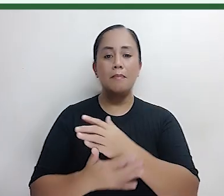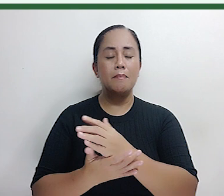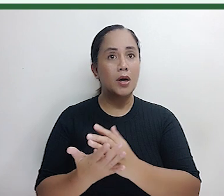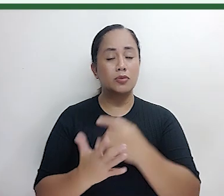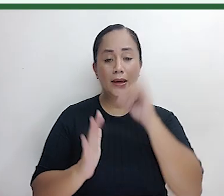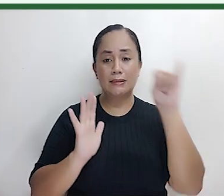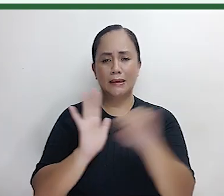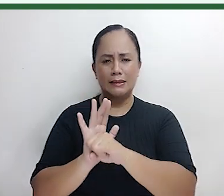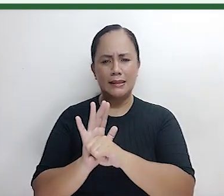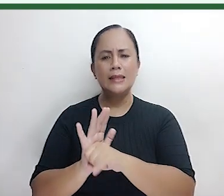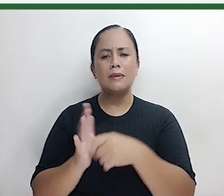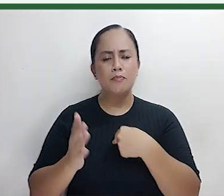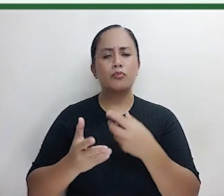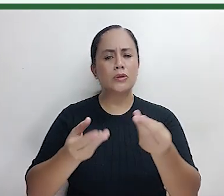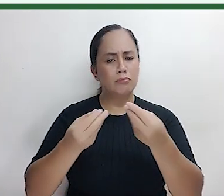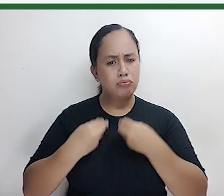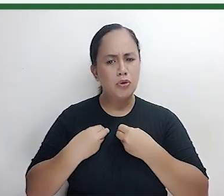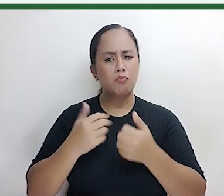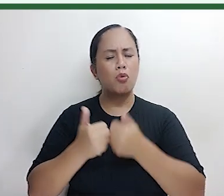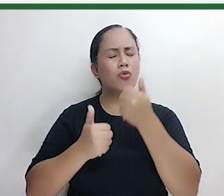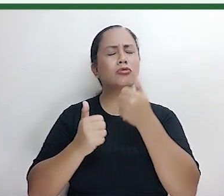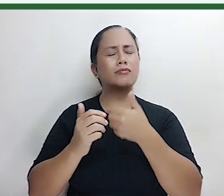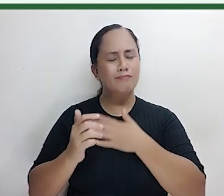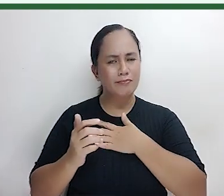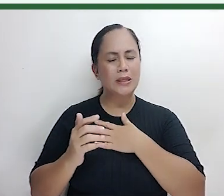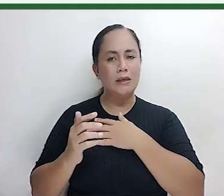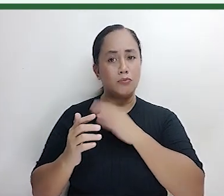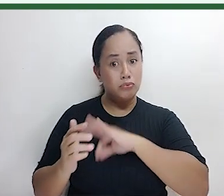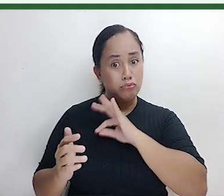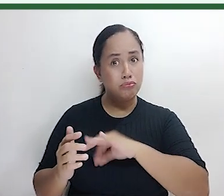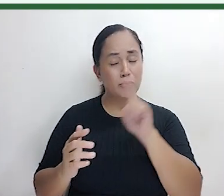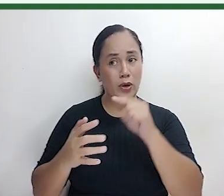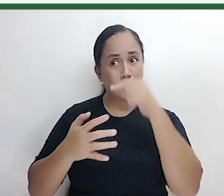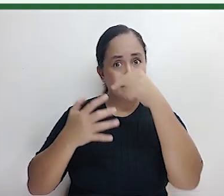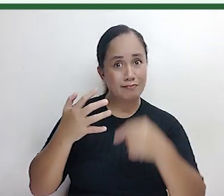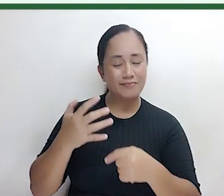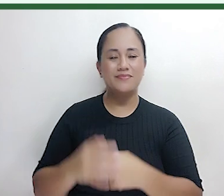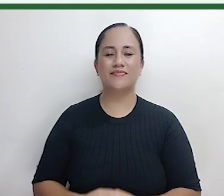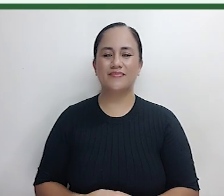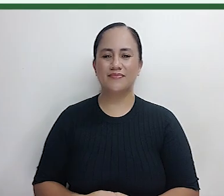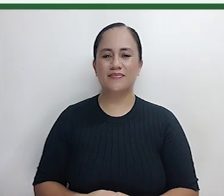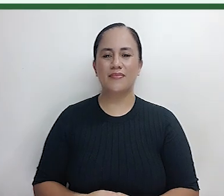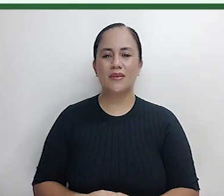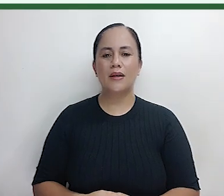Number 6. The part of my identity that provides me the most privilege is R.